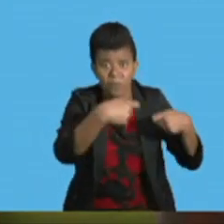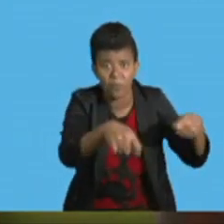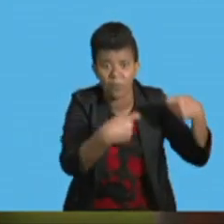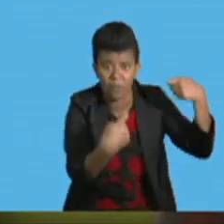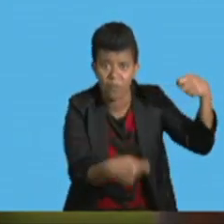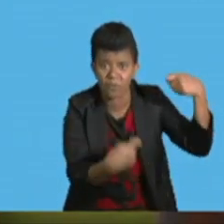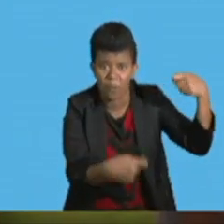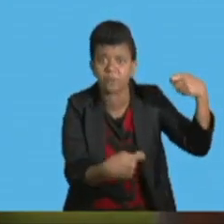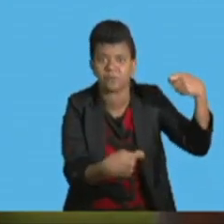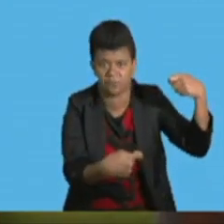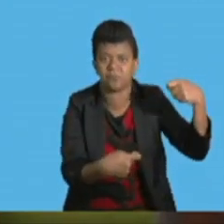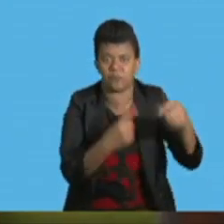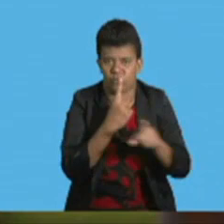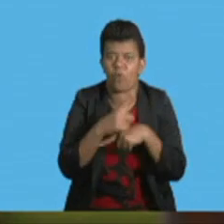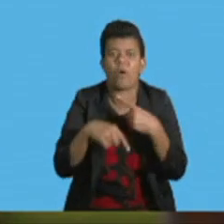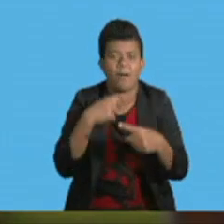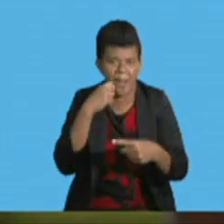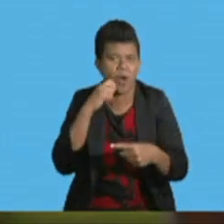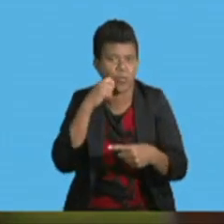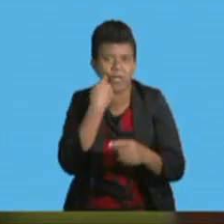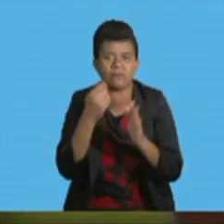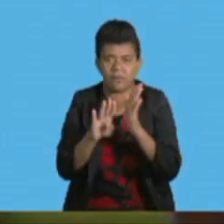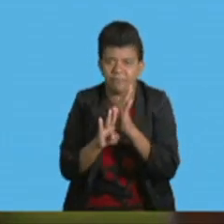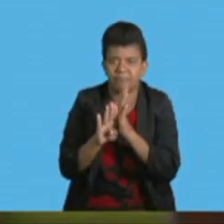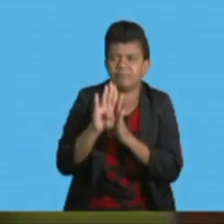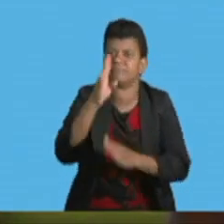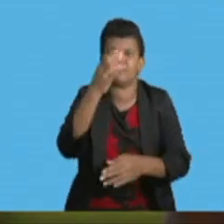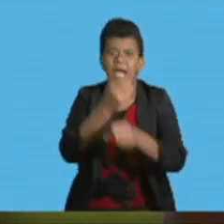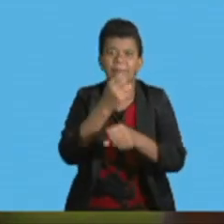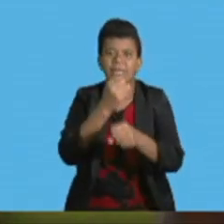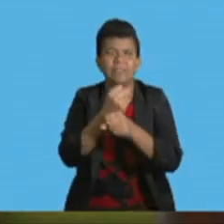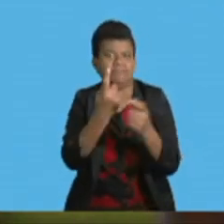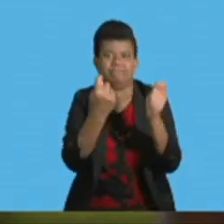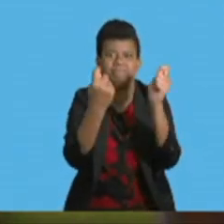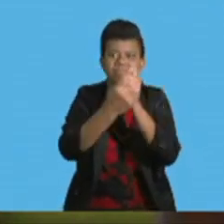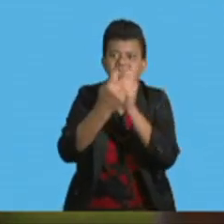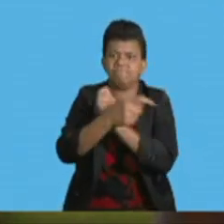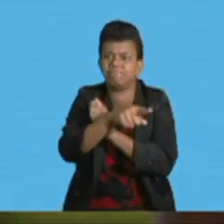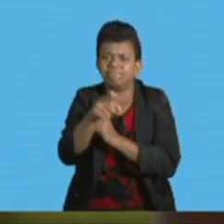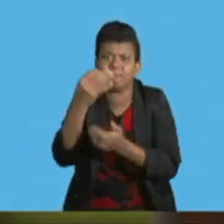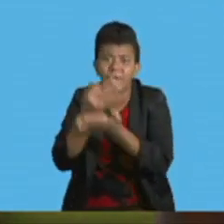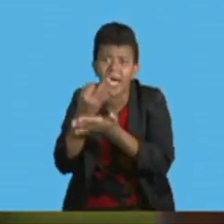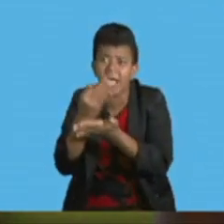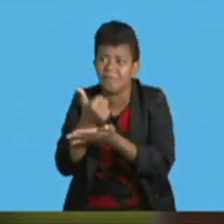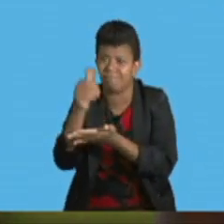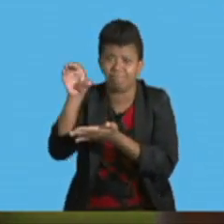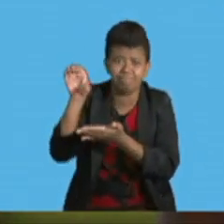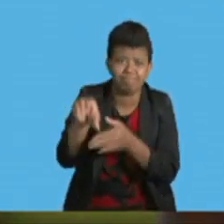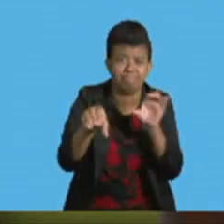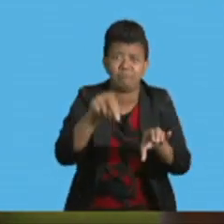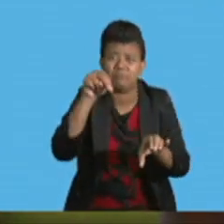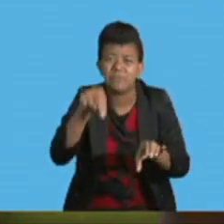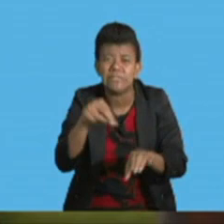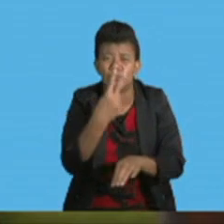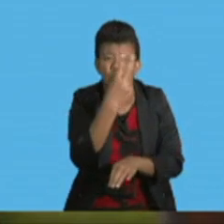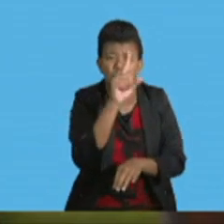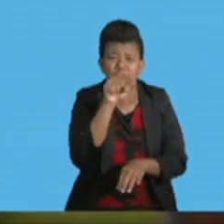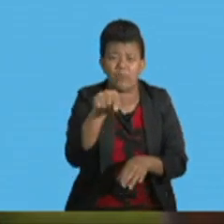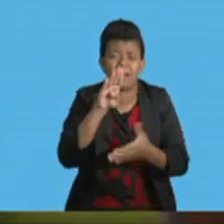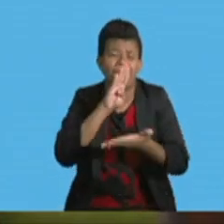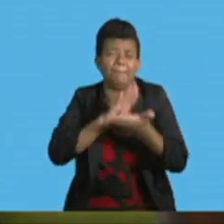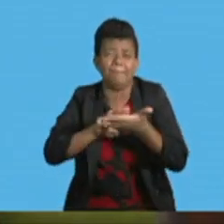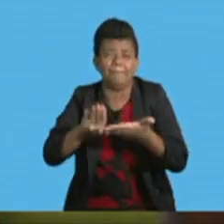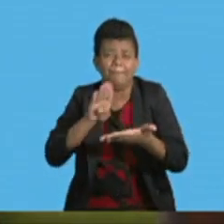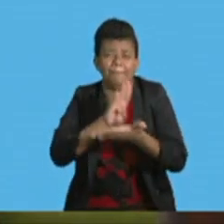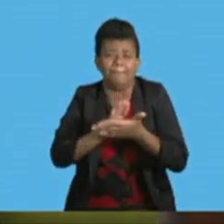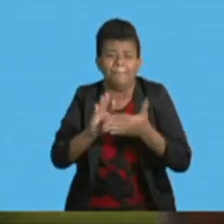networks to be developed or upgraded, and it is estimated that the total funding of around $2.4 billion will be required to do this, to implement